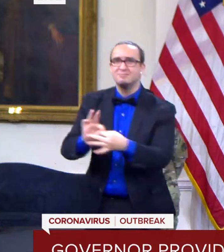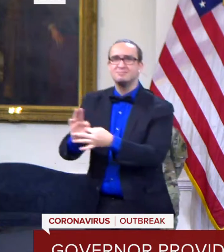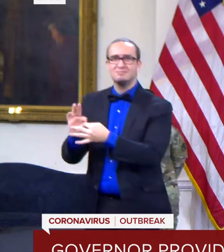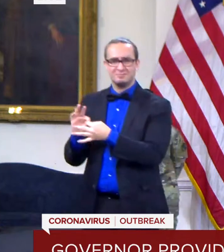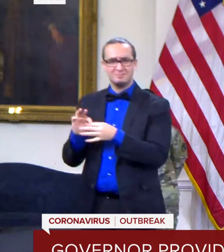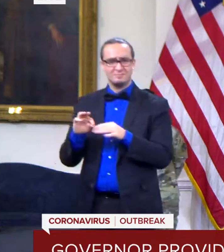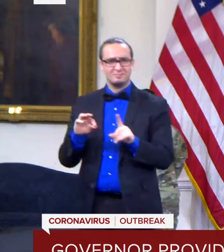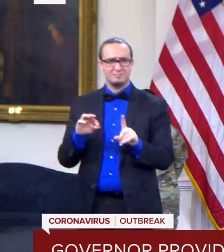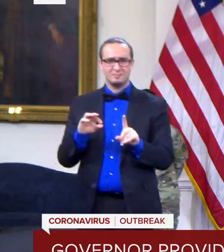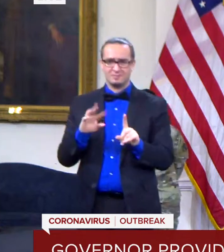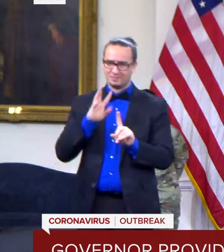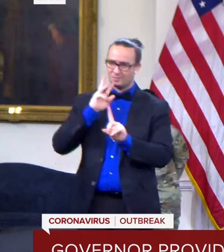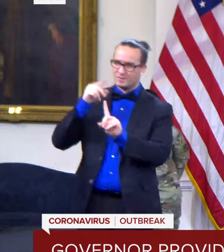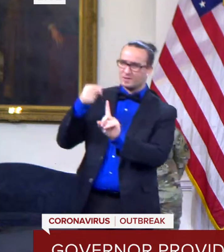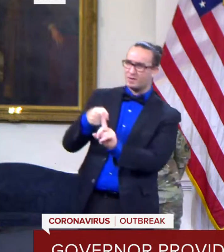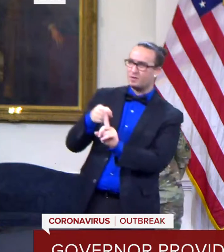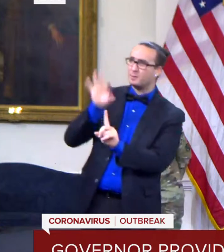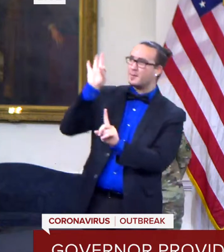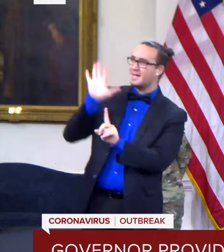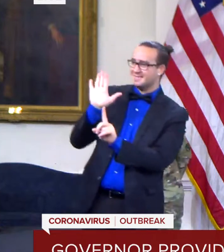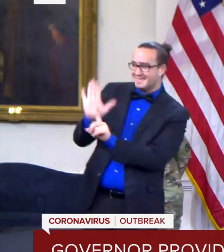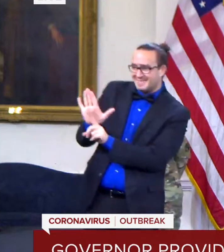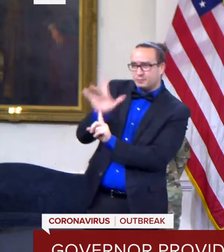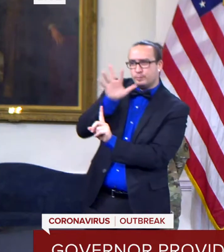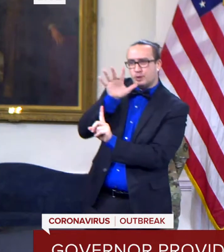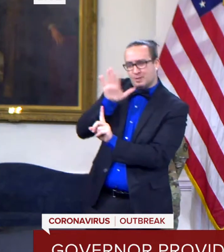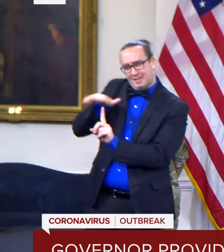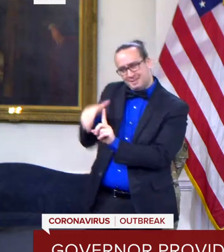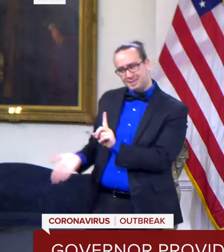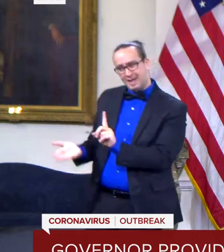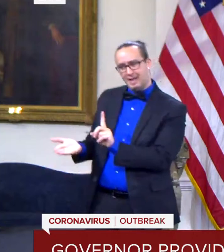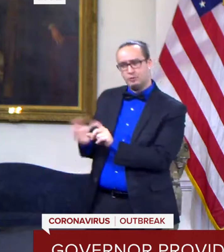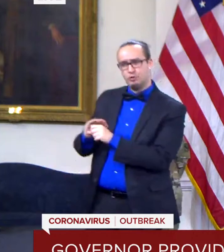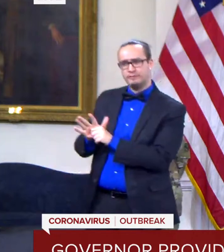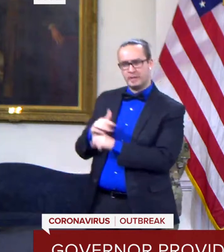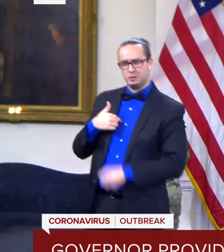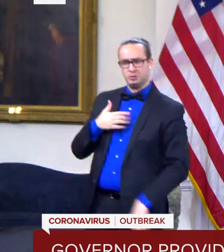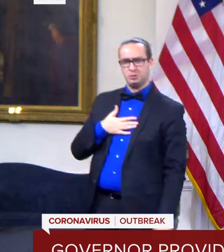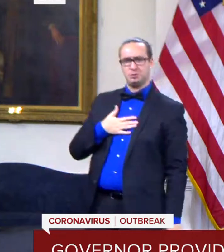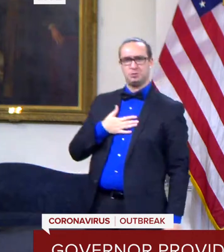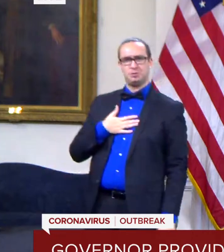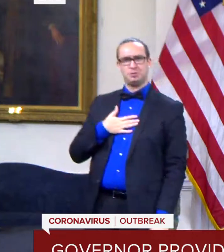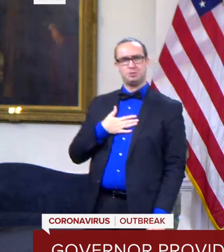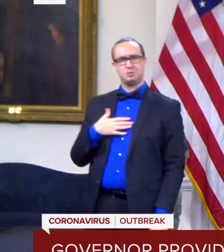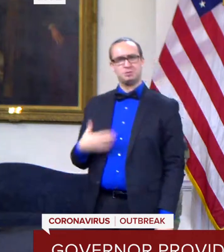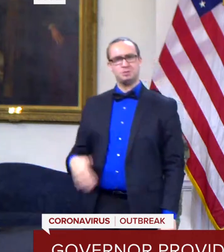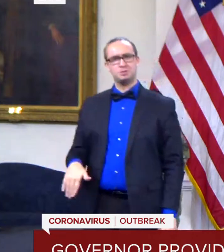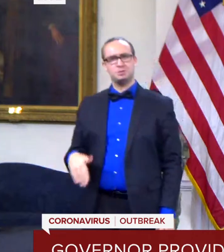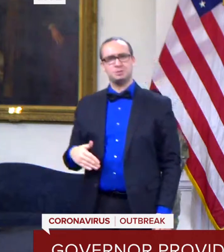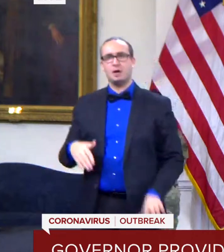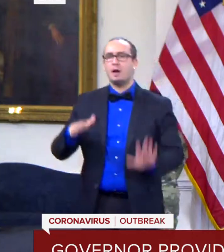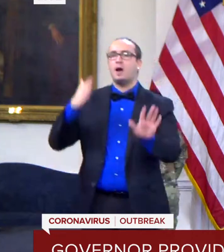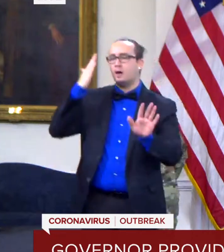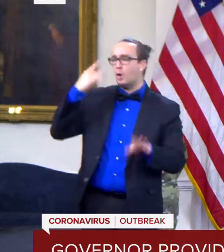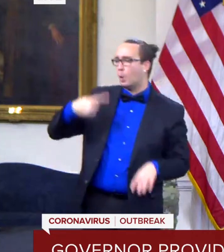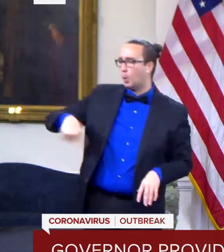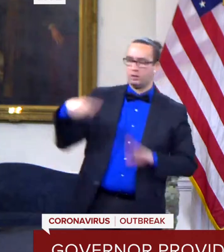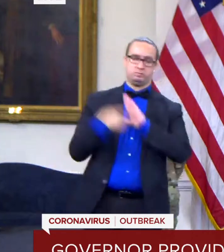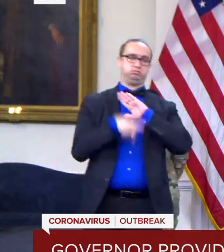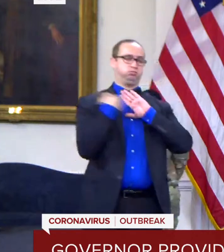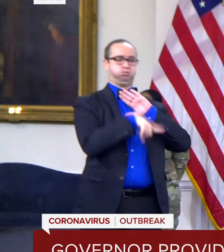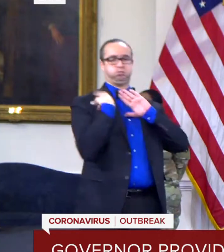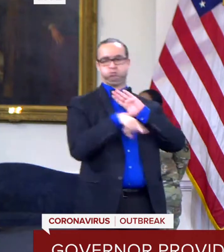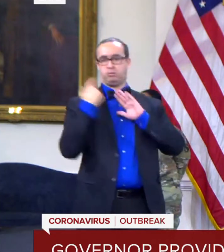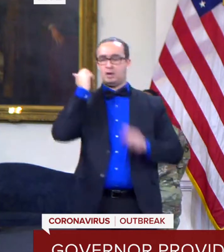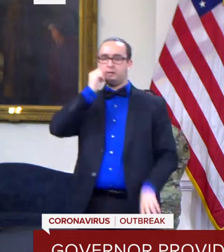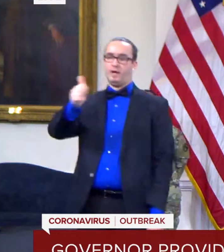to take the vaccine when we launched our effort more than a month ago in Baltimore. So, we're going to get criticism every day. A lot of people are very frustrated that